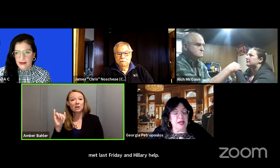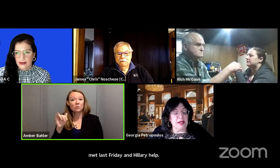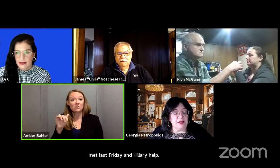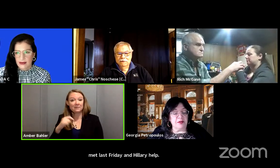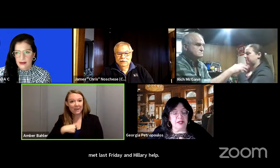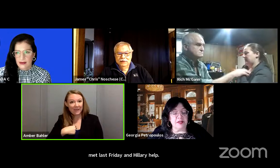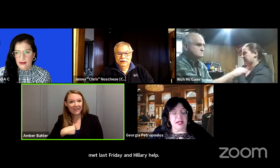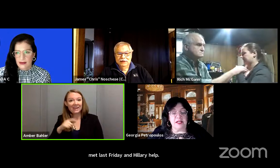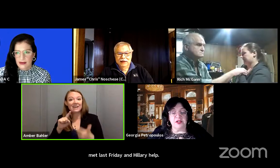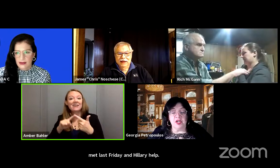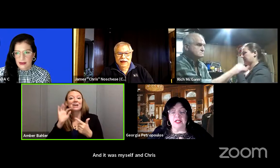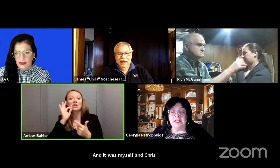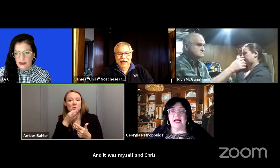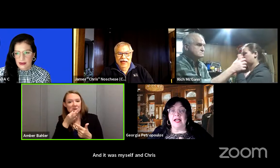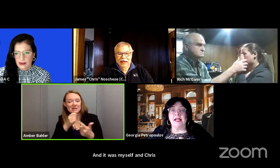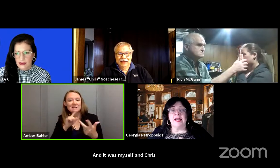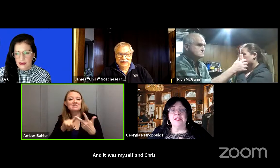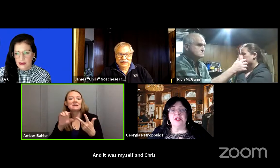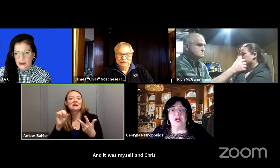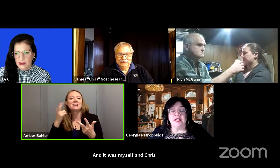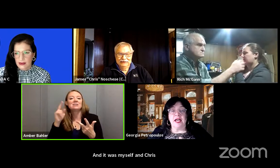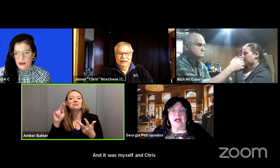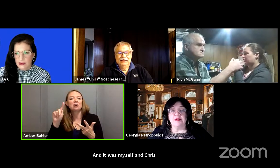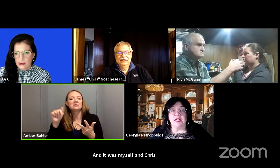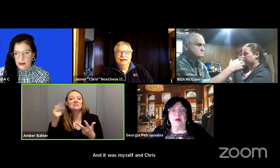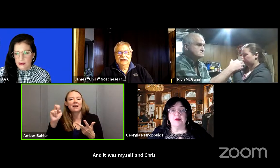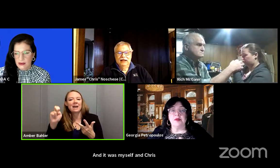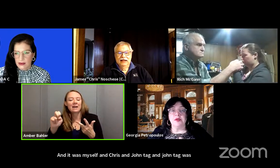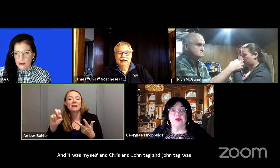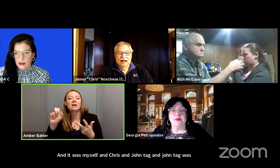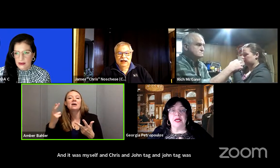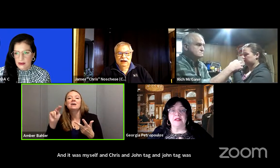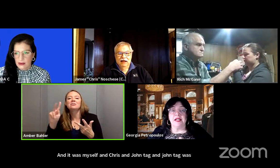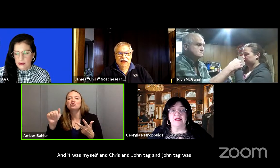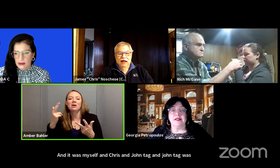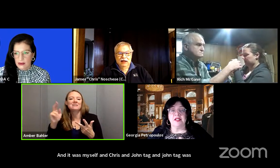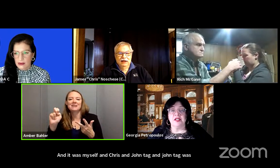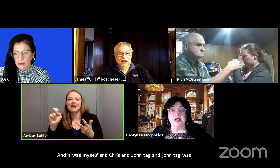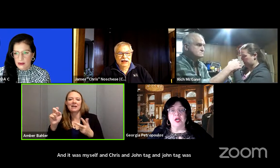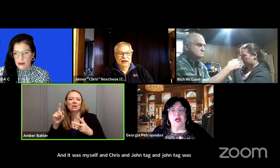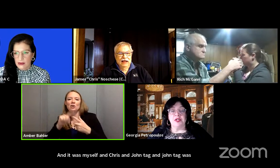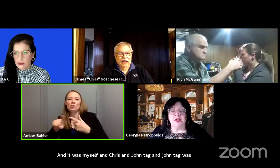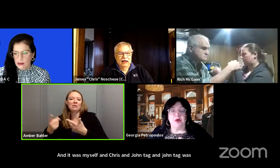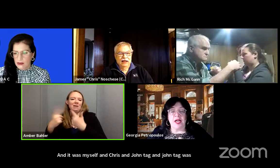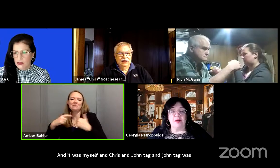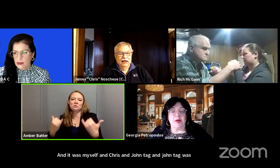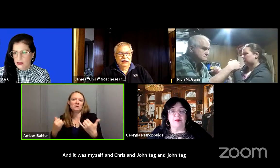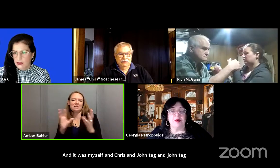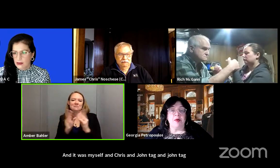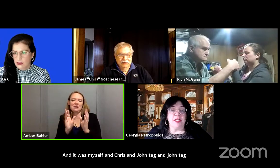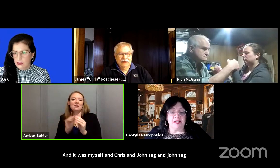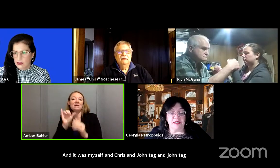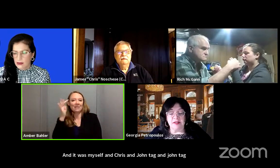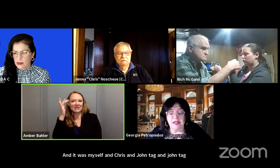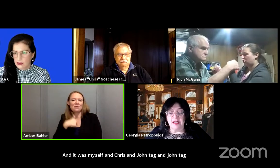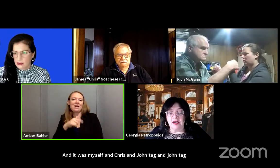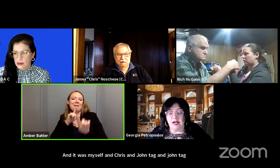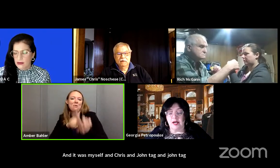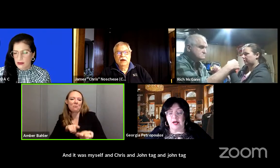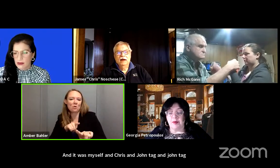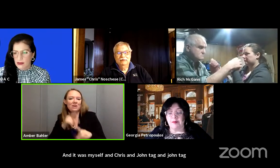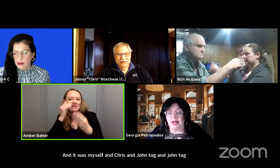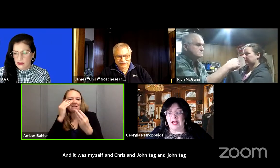myself and Chris and John Tagg. And John Tagg was unable to make today's session, which is why I'm reporting